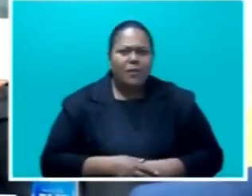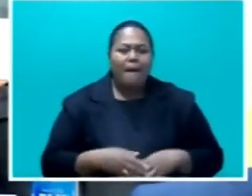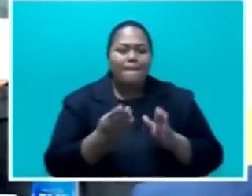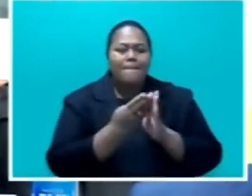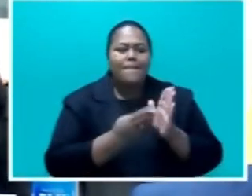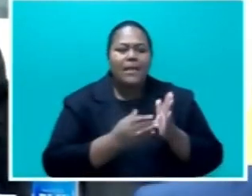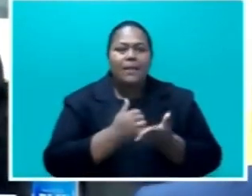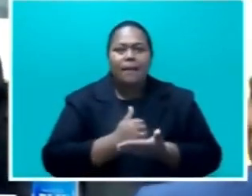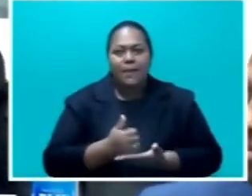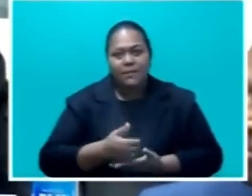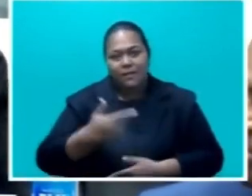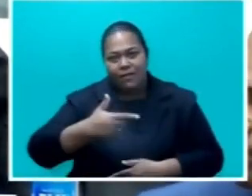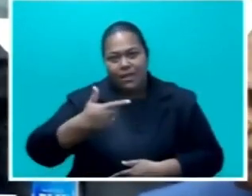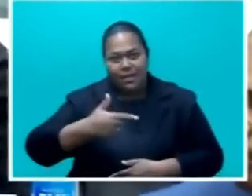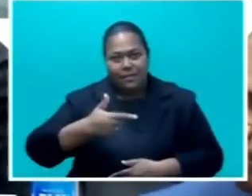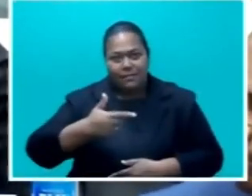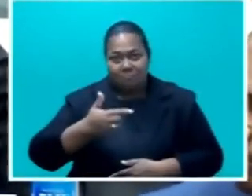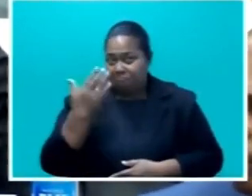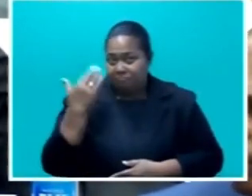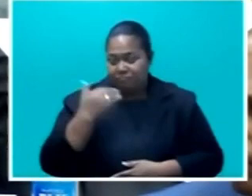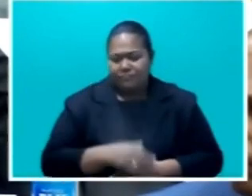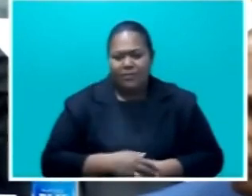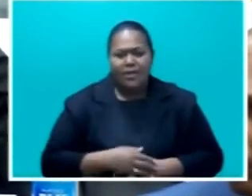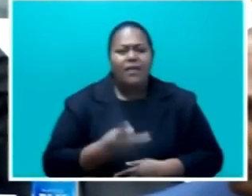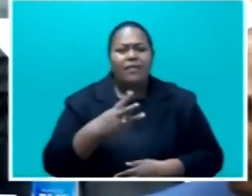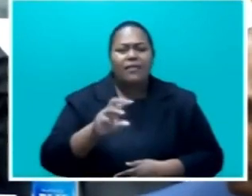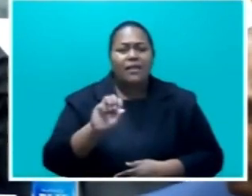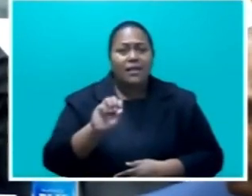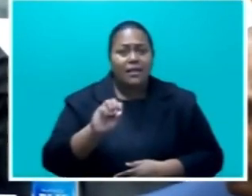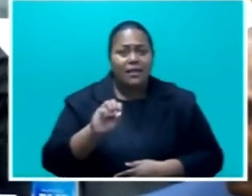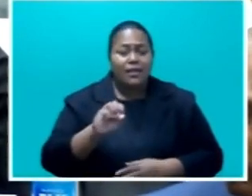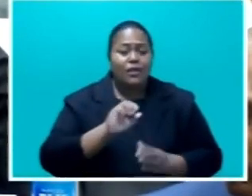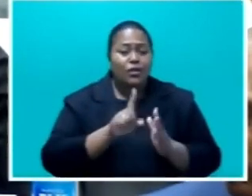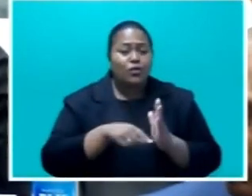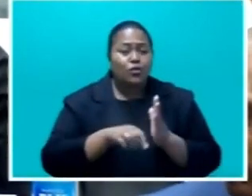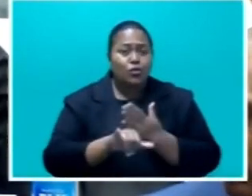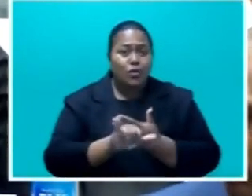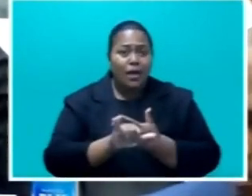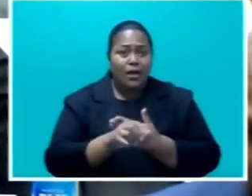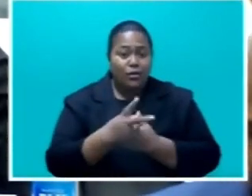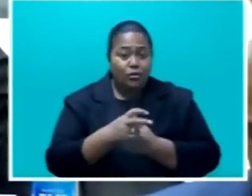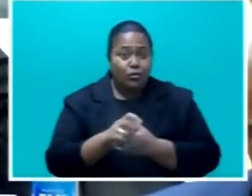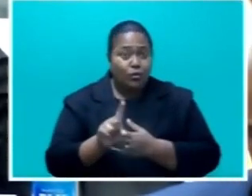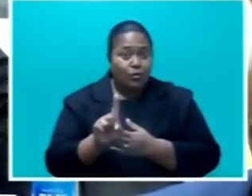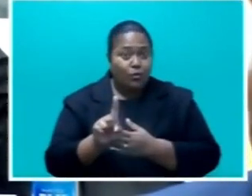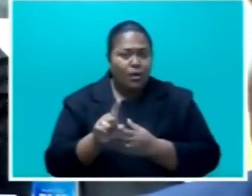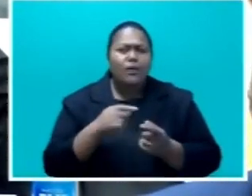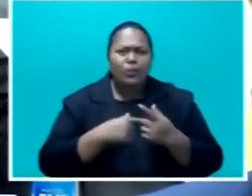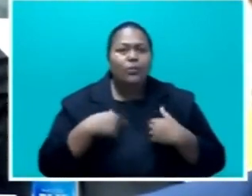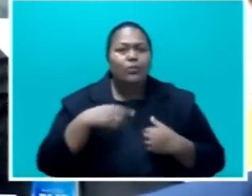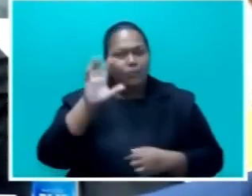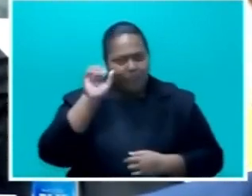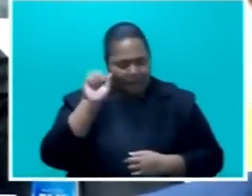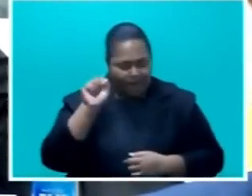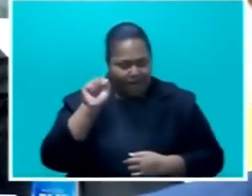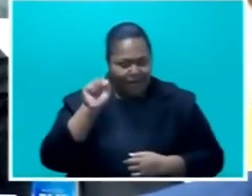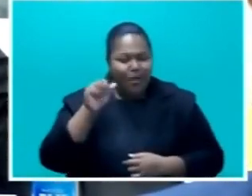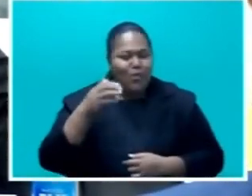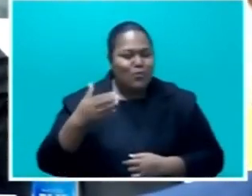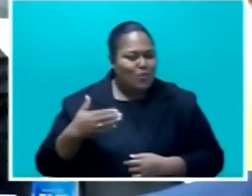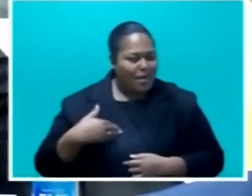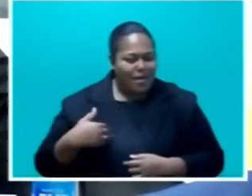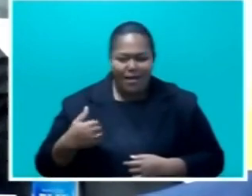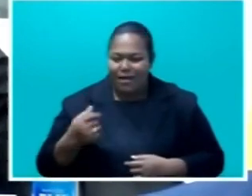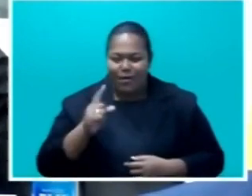17. On 30th July 2021, we can remember all too well the passage of